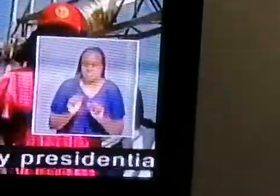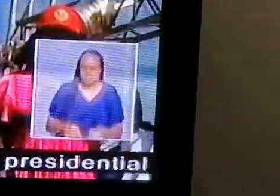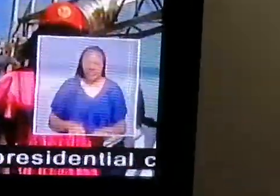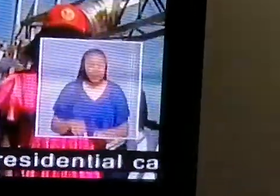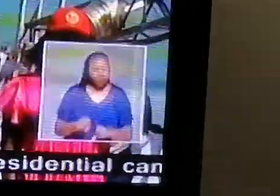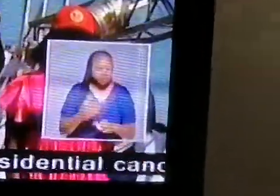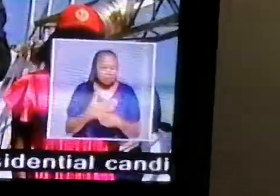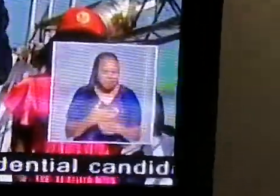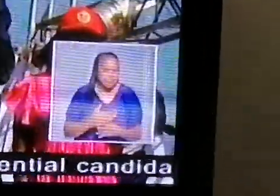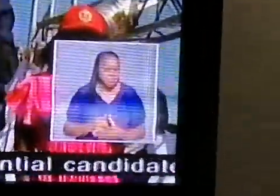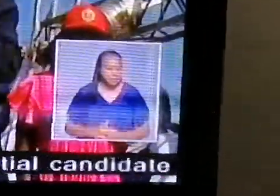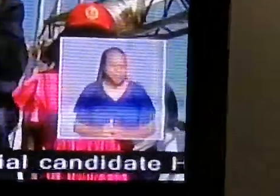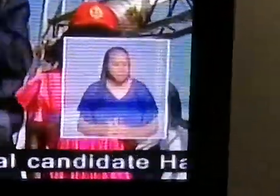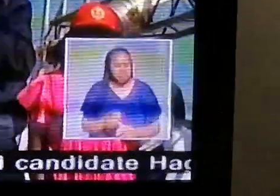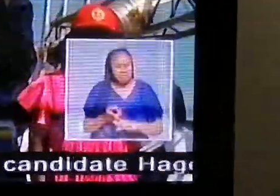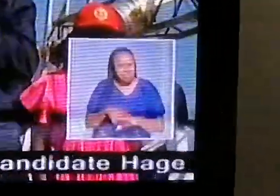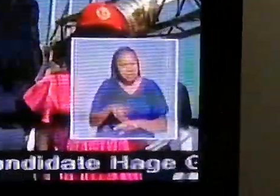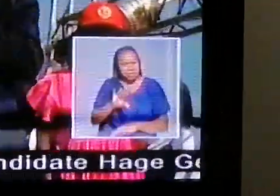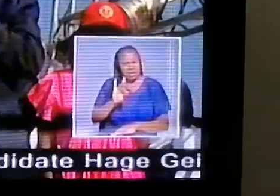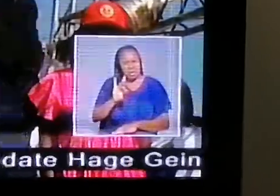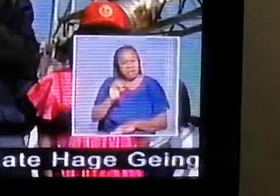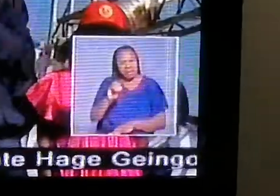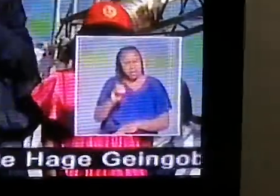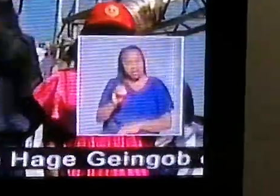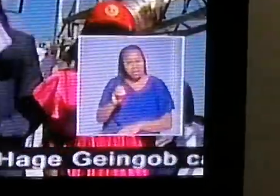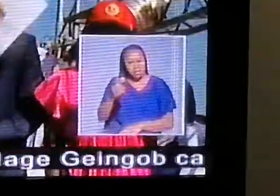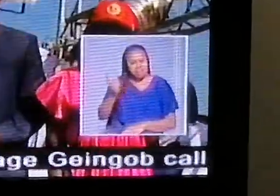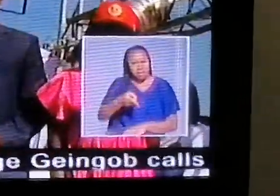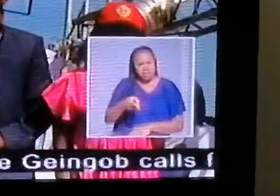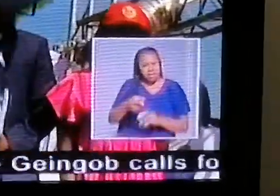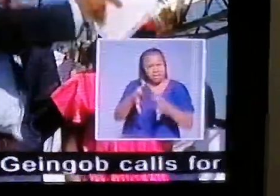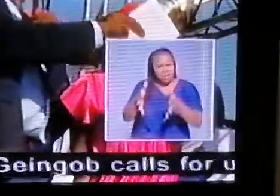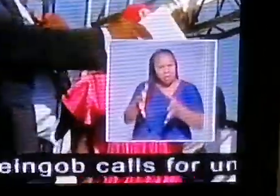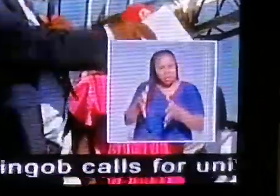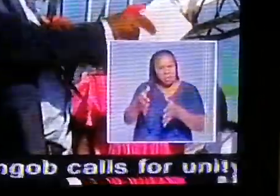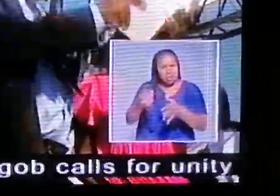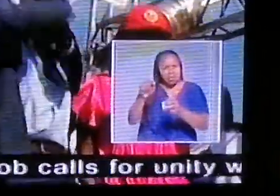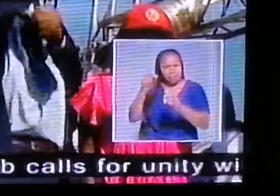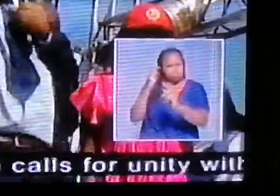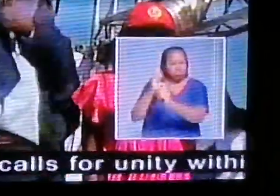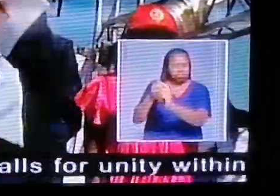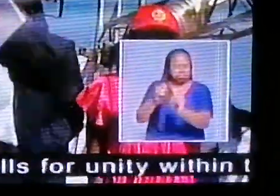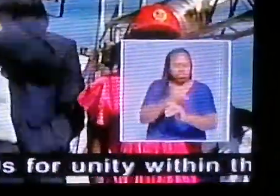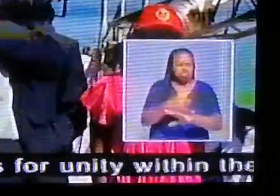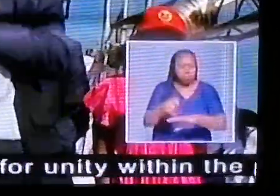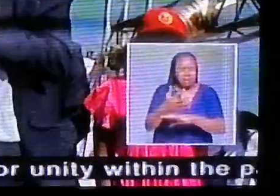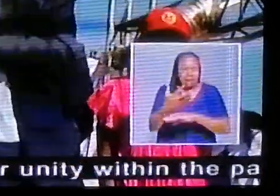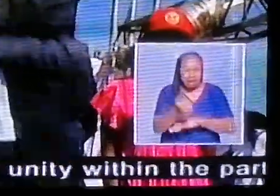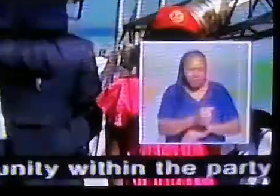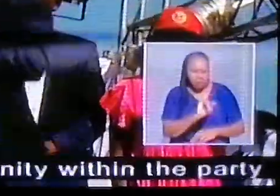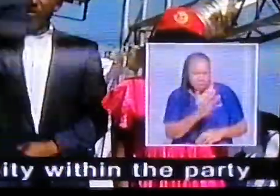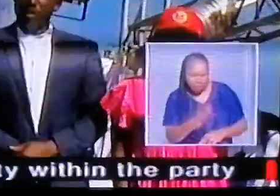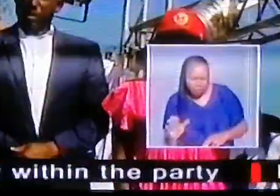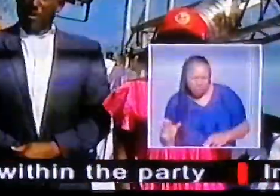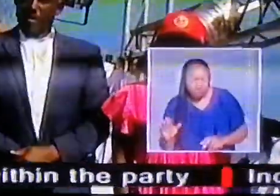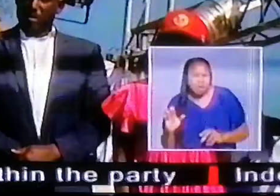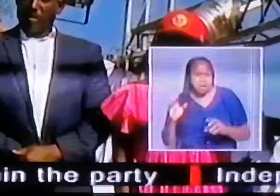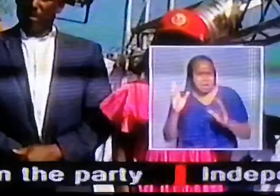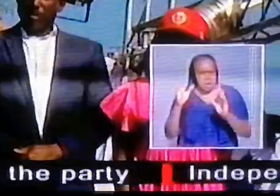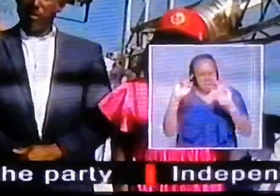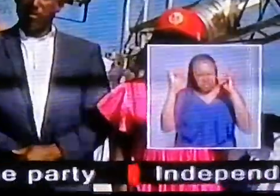Until 80% of the informal settlements has got water, electricity, and